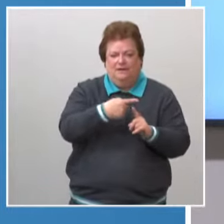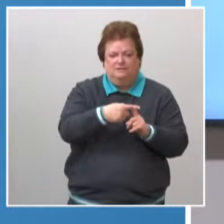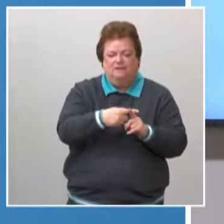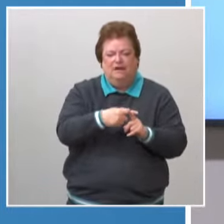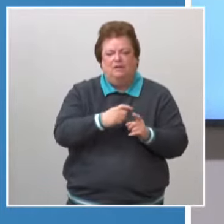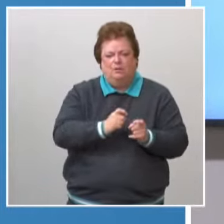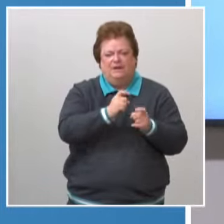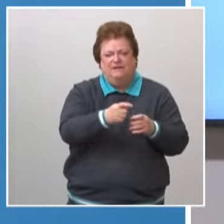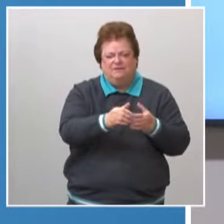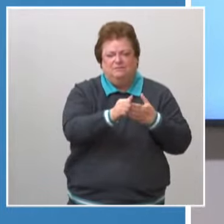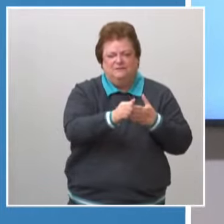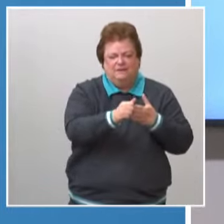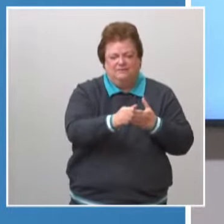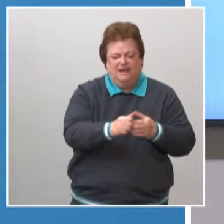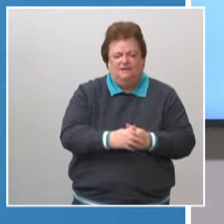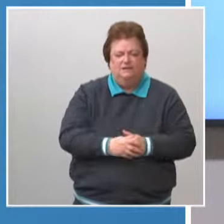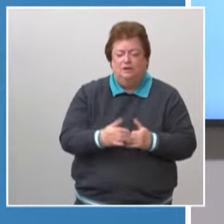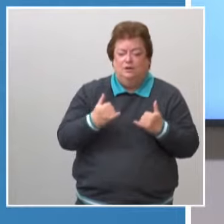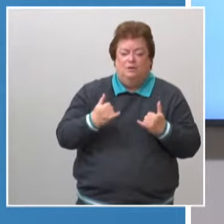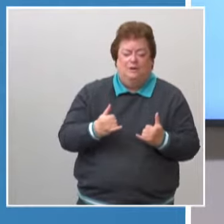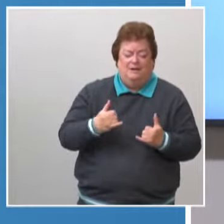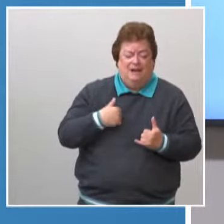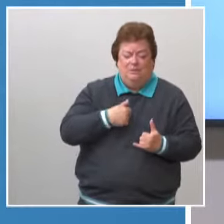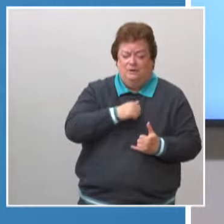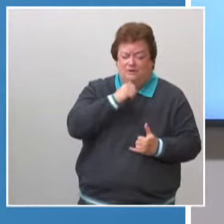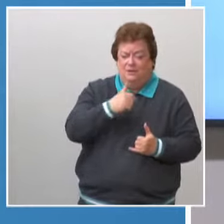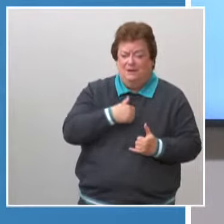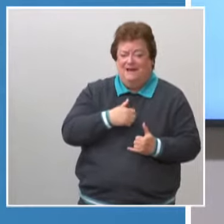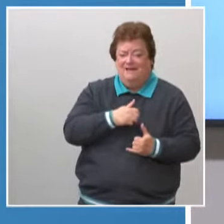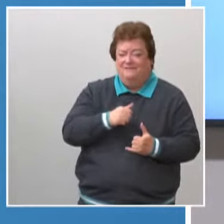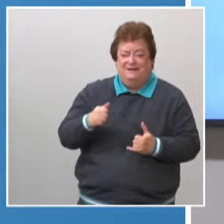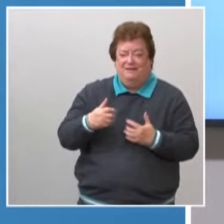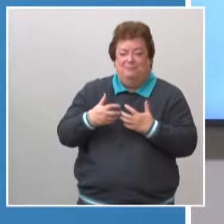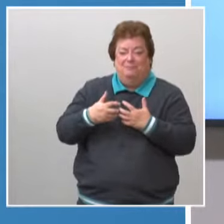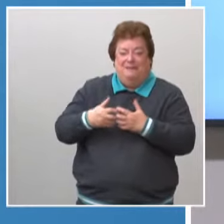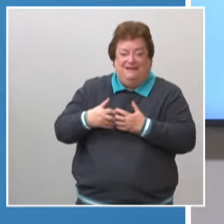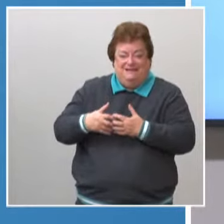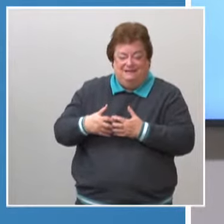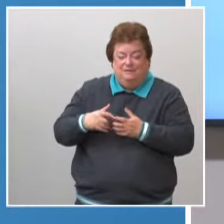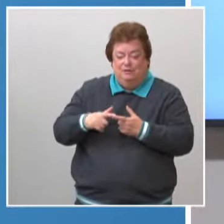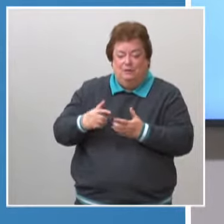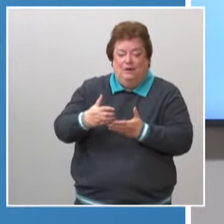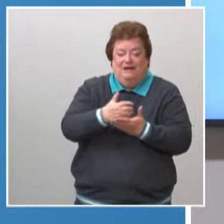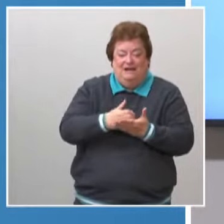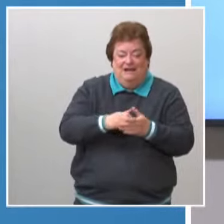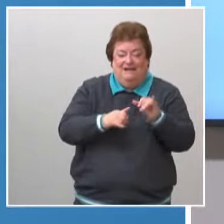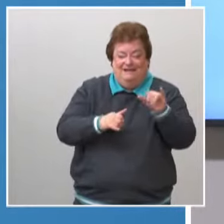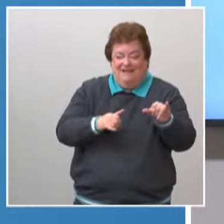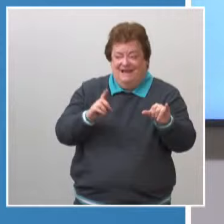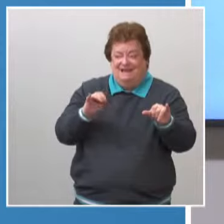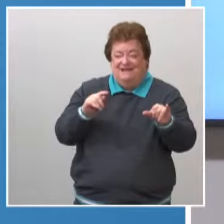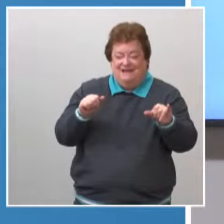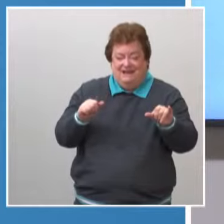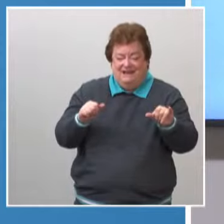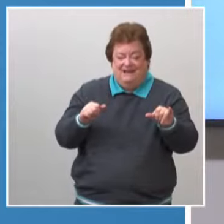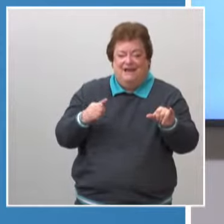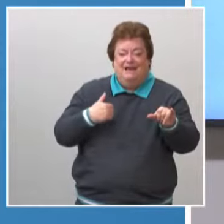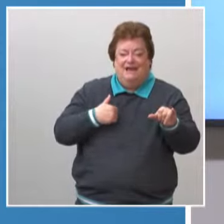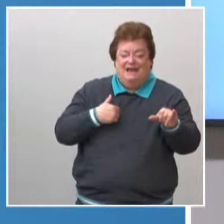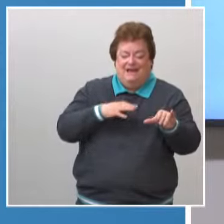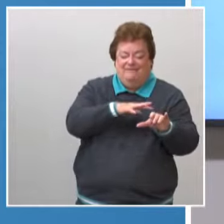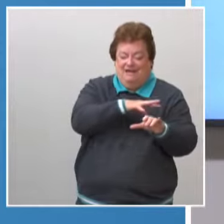them. But right now, there's not a mechanism to really collect that data and have it in the